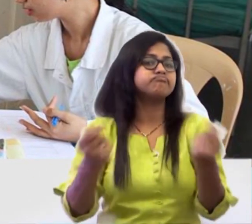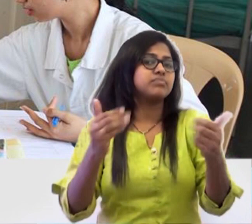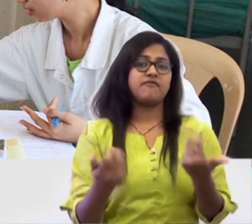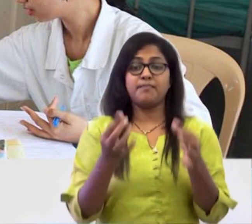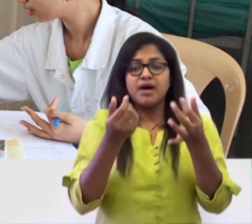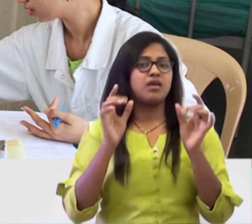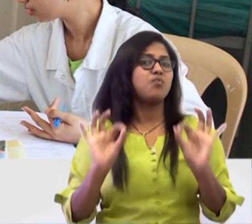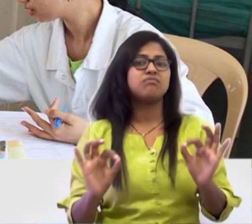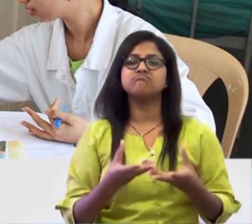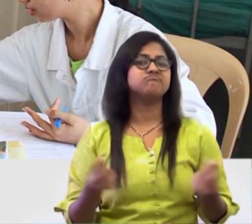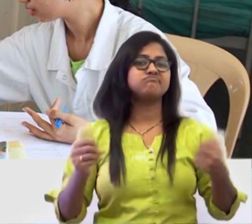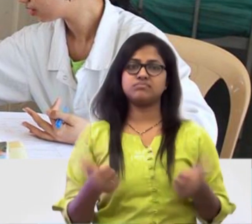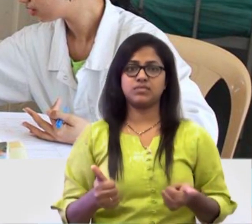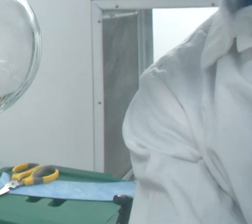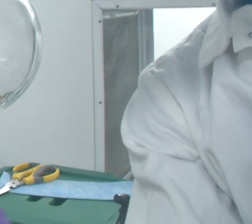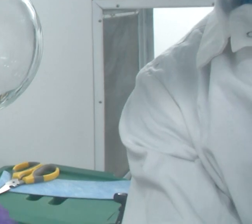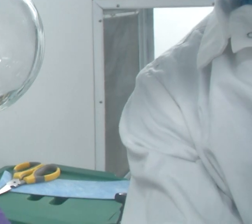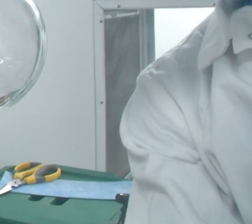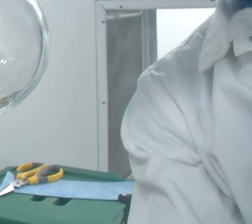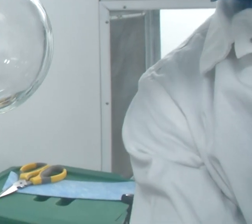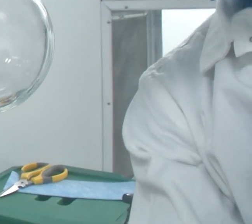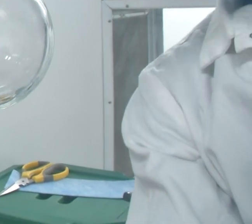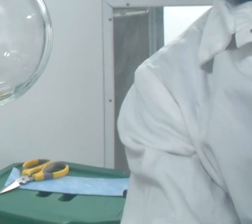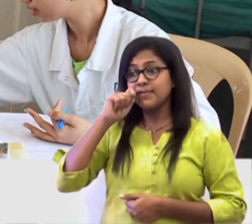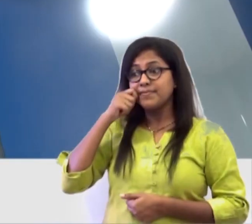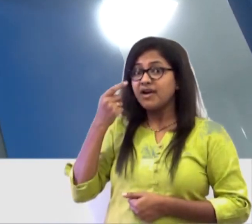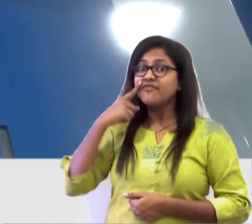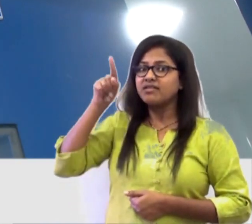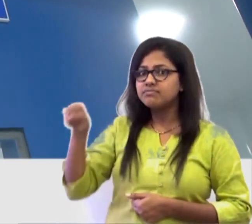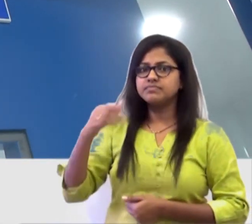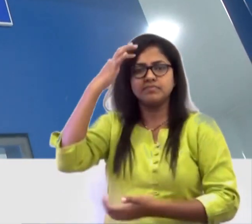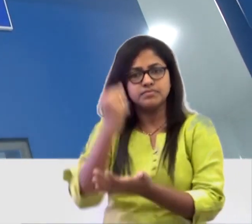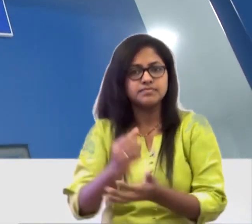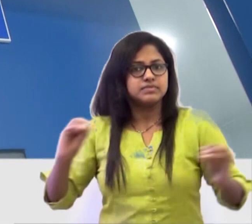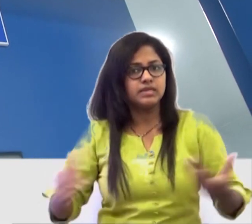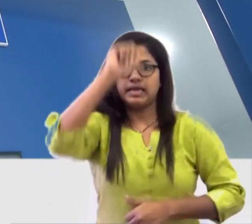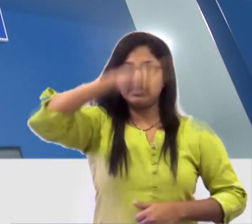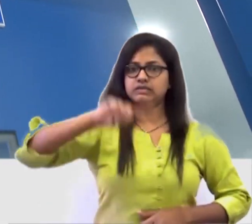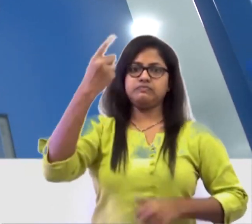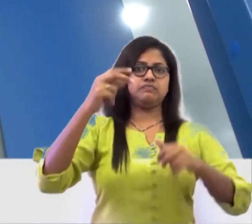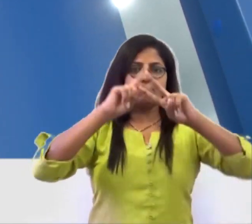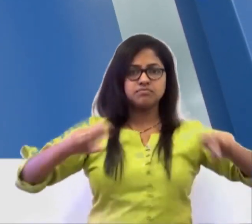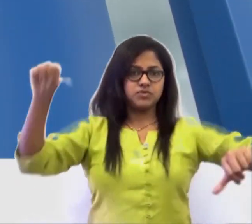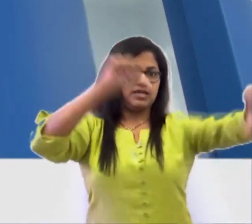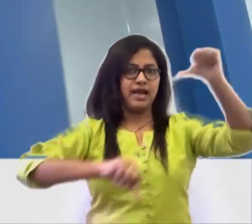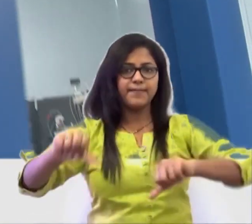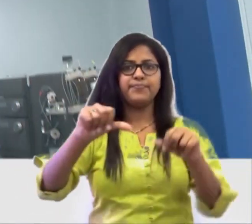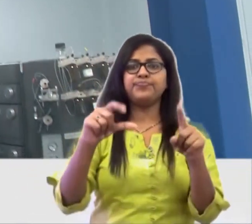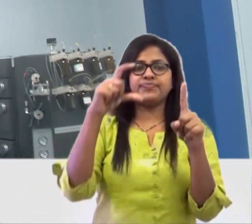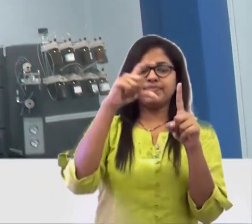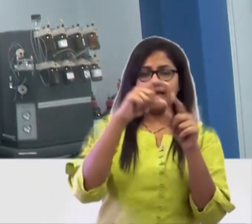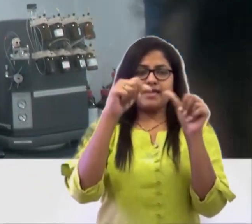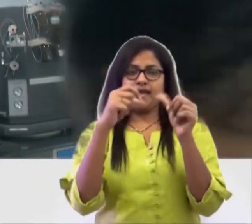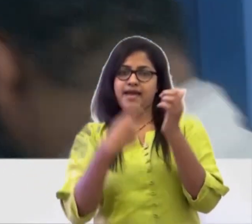no treatment available at an affordable cost. Images of DART lab. Ravdeep decided to start India's first research